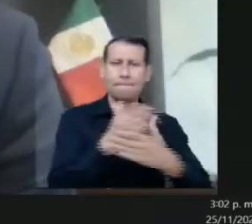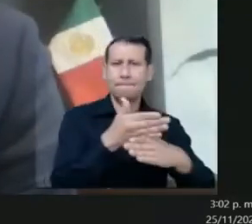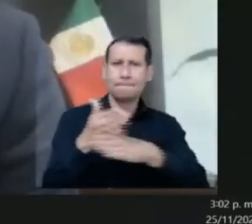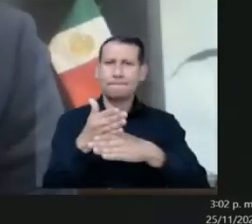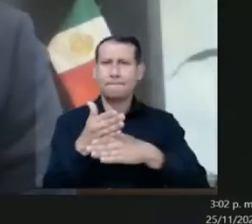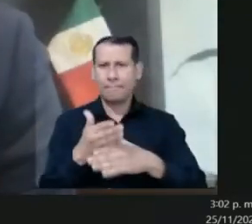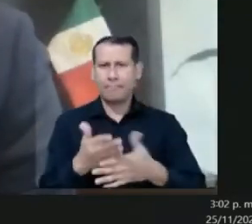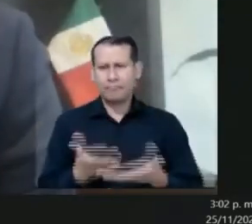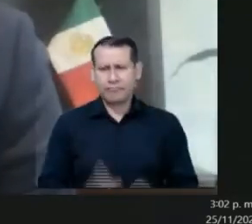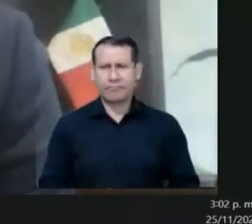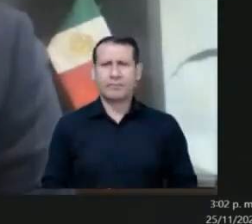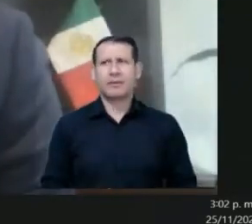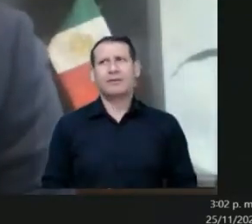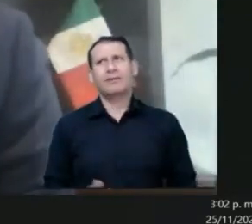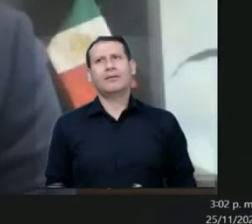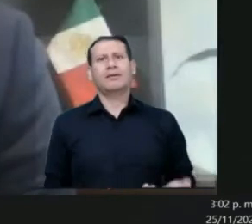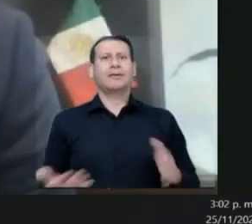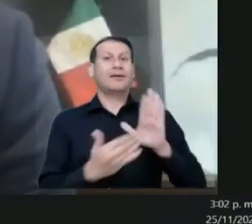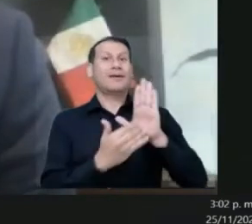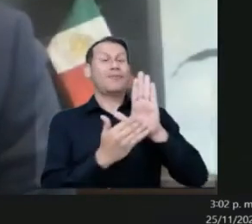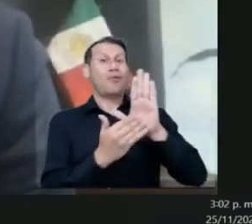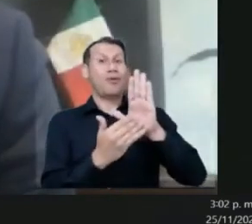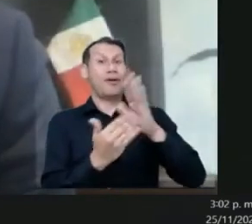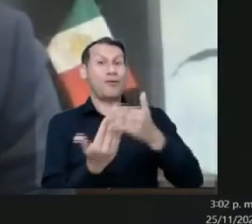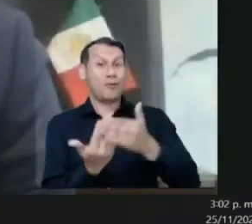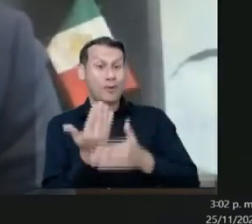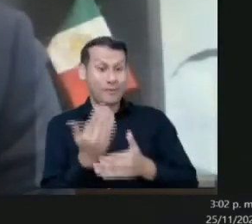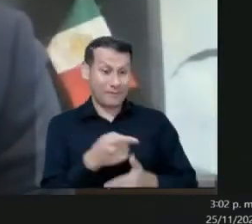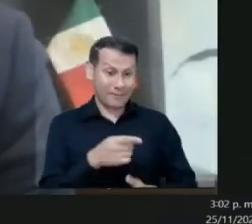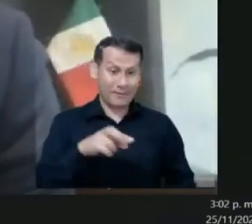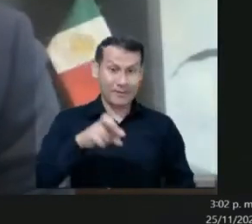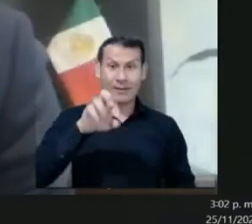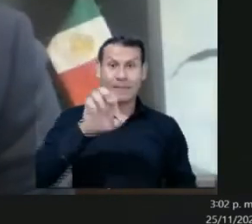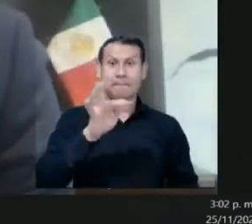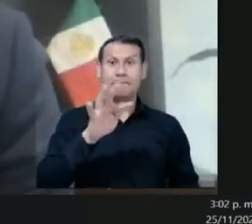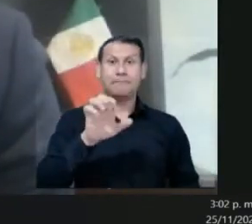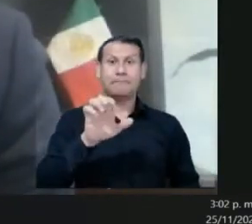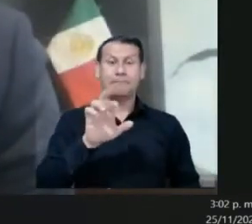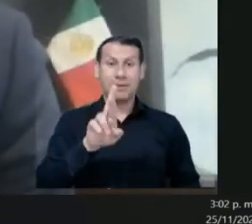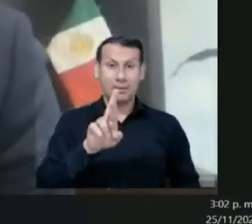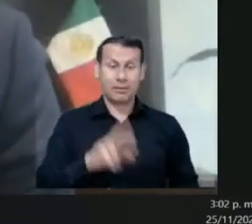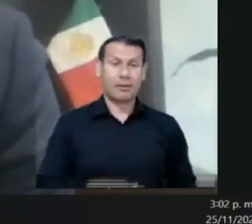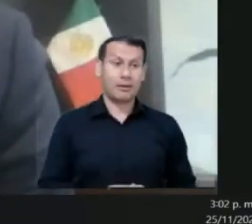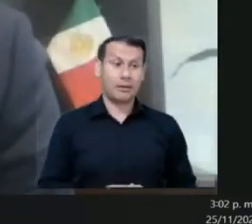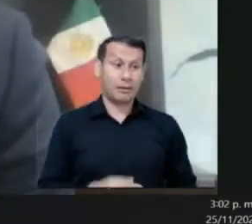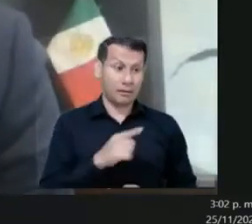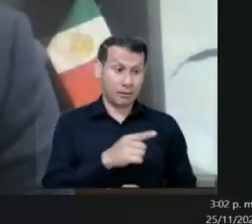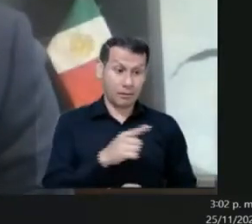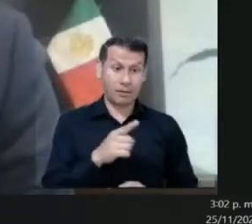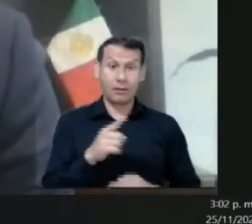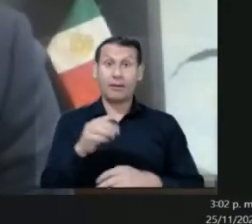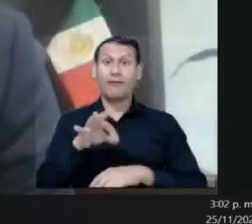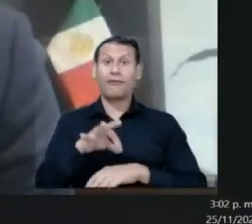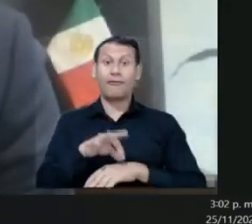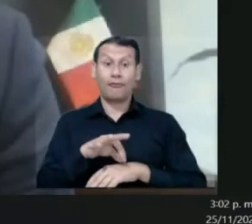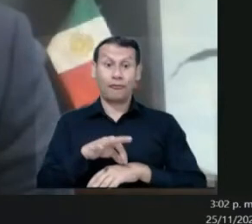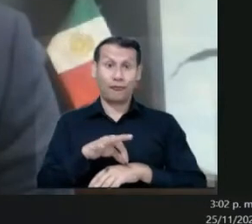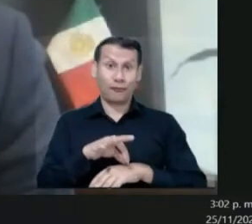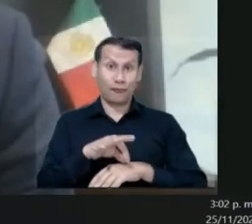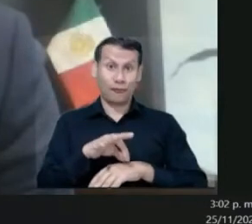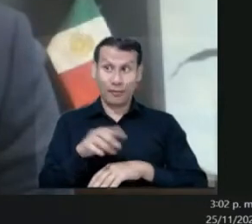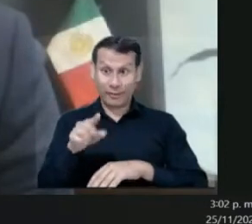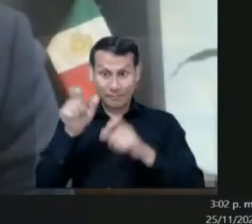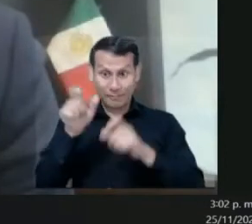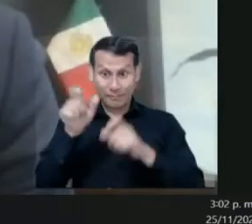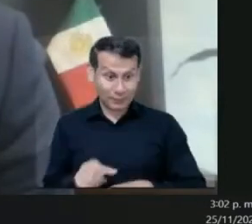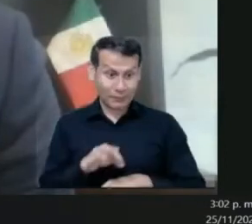and new models, we have Peter Bloom here, who is the founder of Idiomatica, and then they have ample experience in